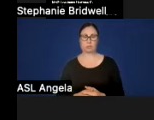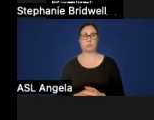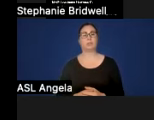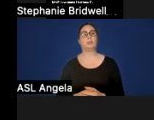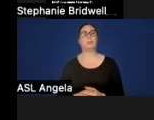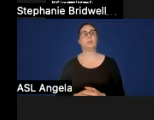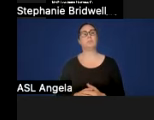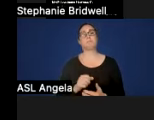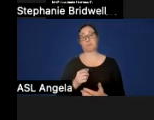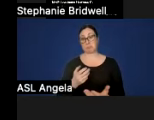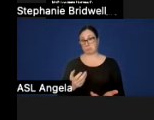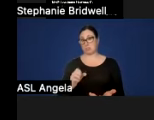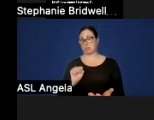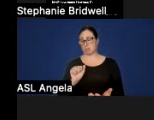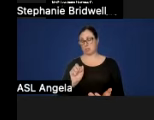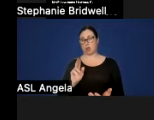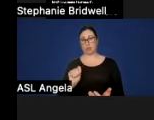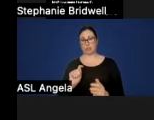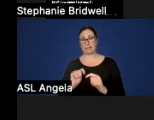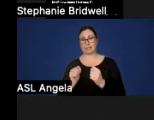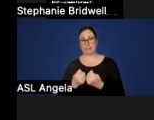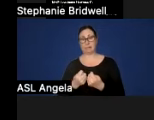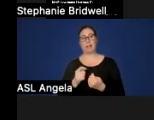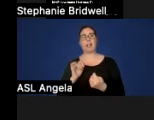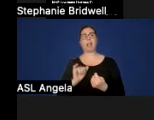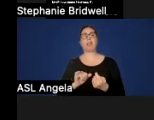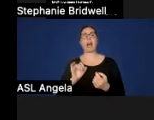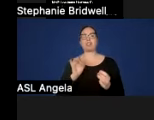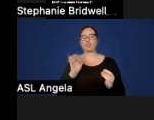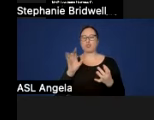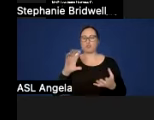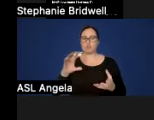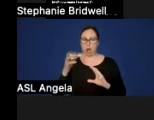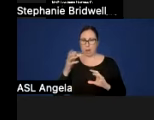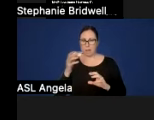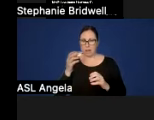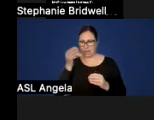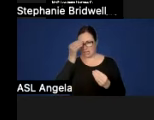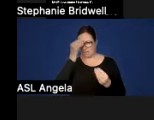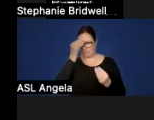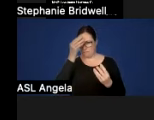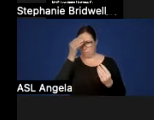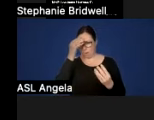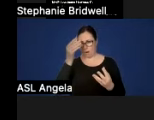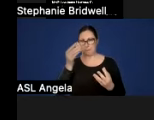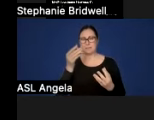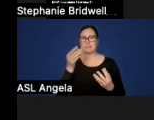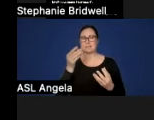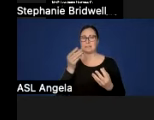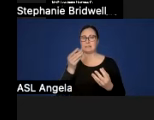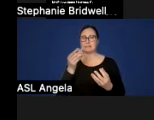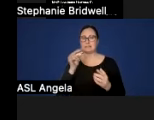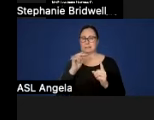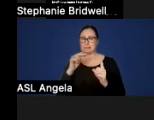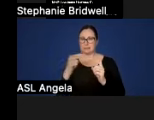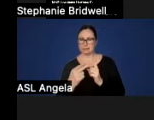ways. That trauma-informed lens is really so important. And I would even say, you know, kind of